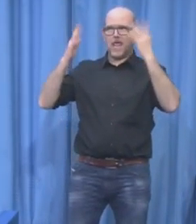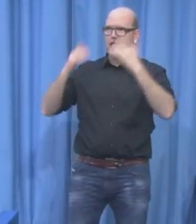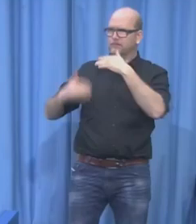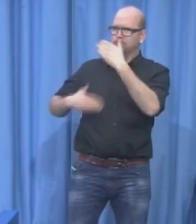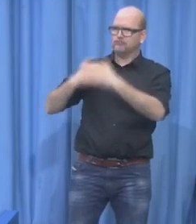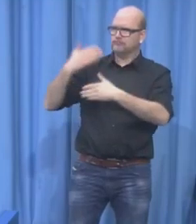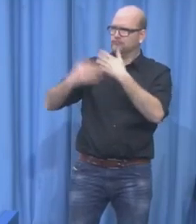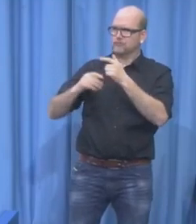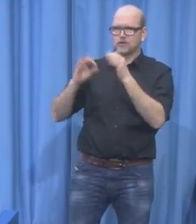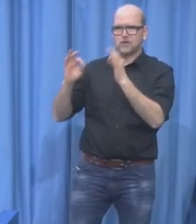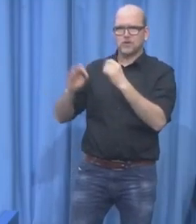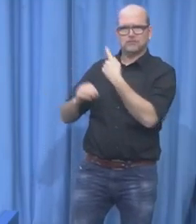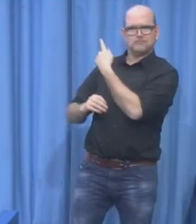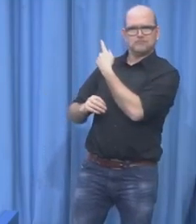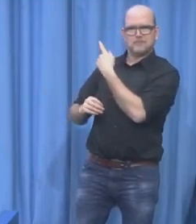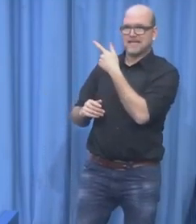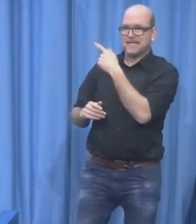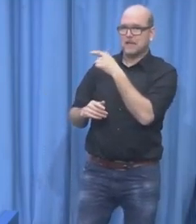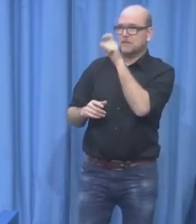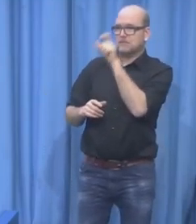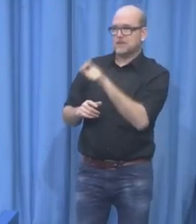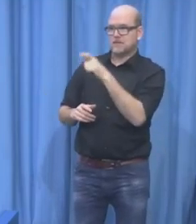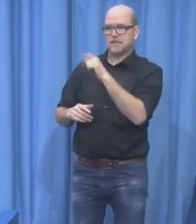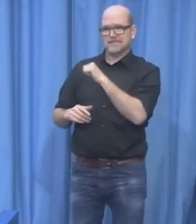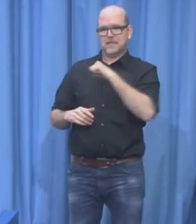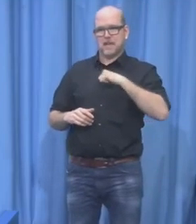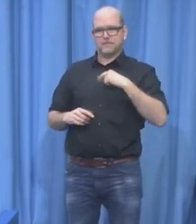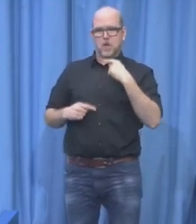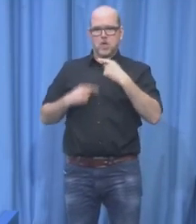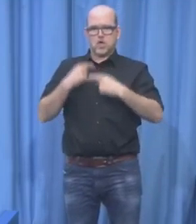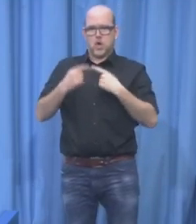new roles within the department.